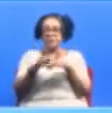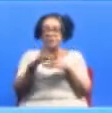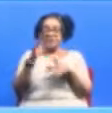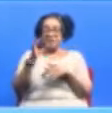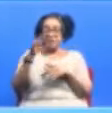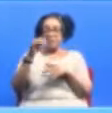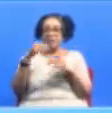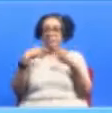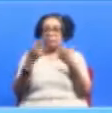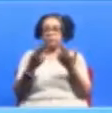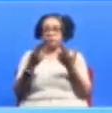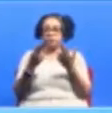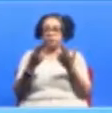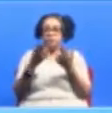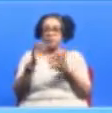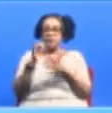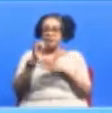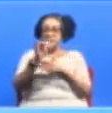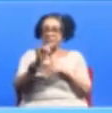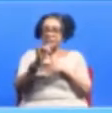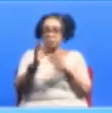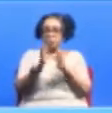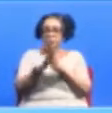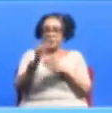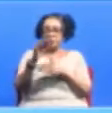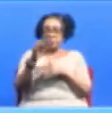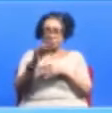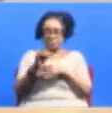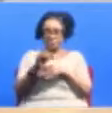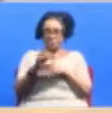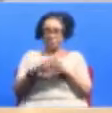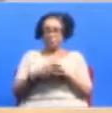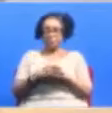face rejection and isolation by the society.